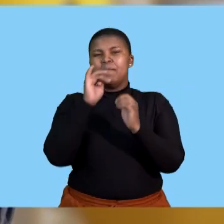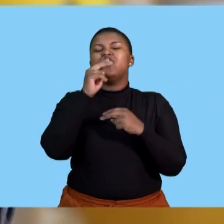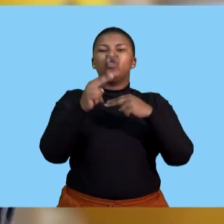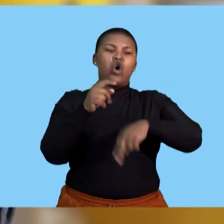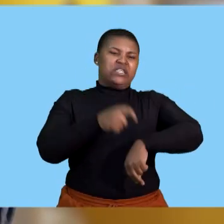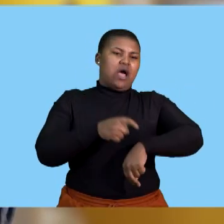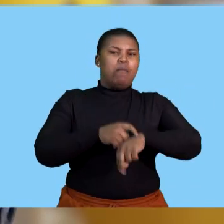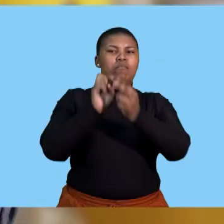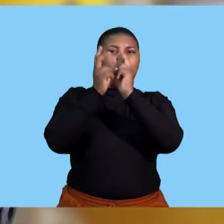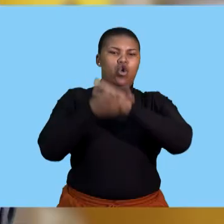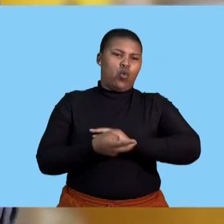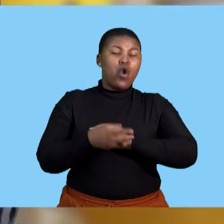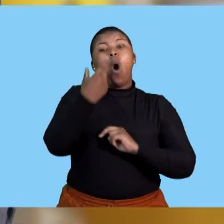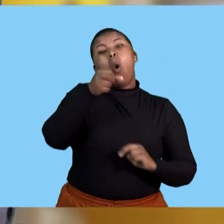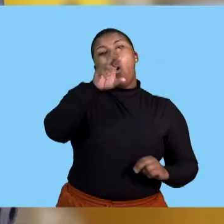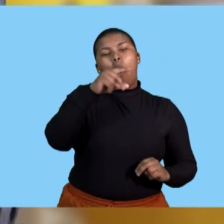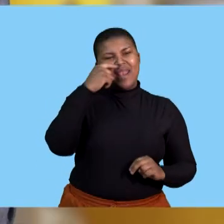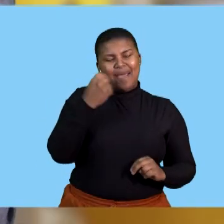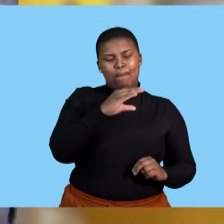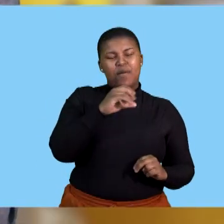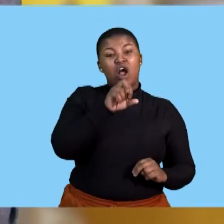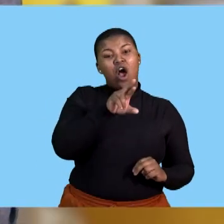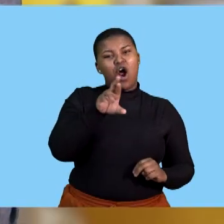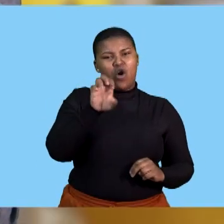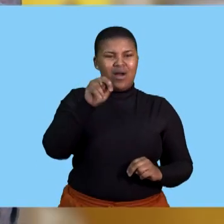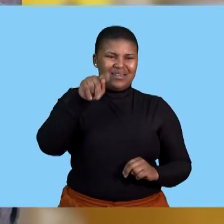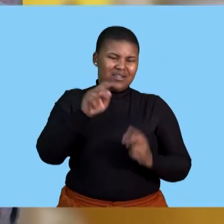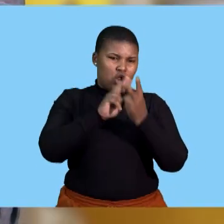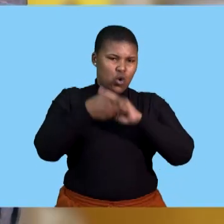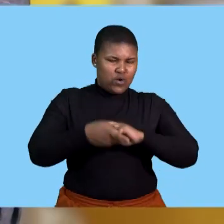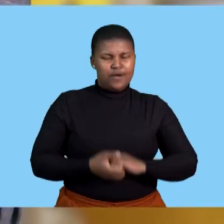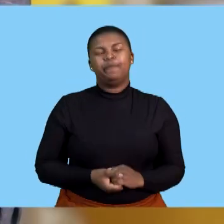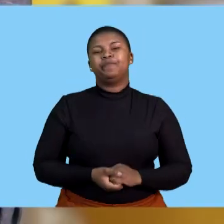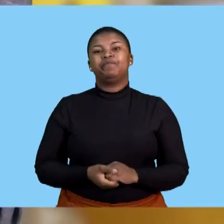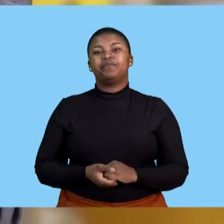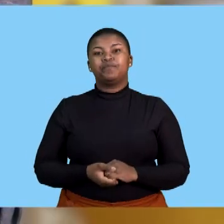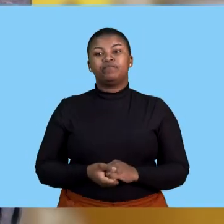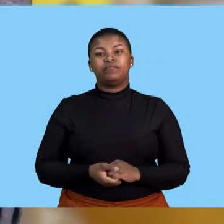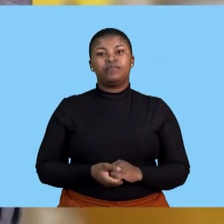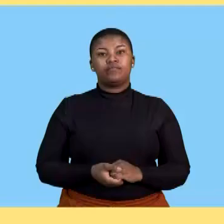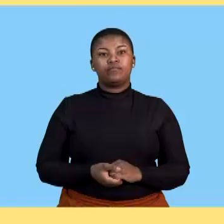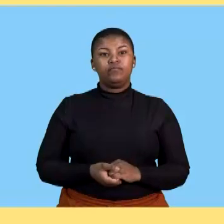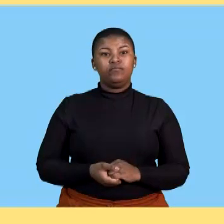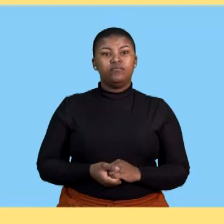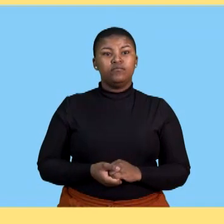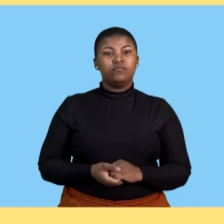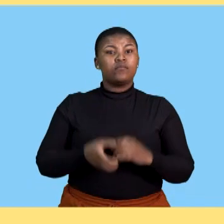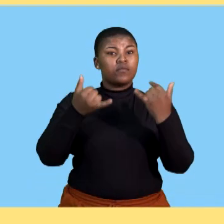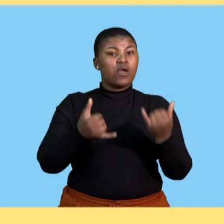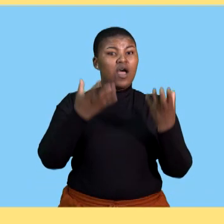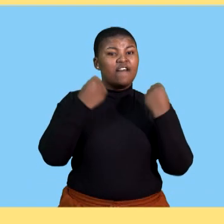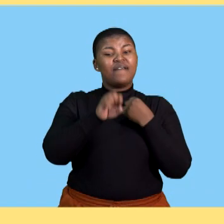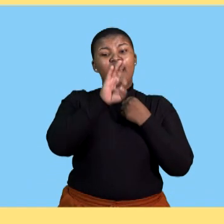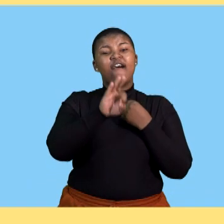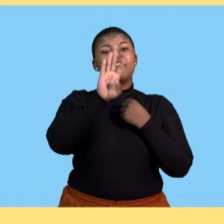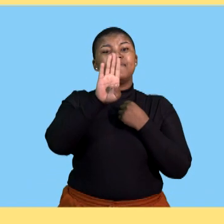short-term loan, or we call it current portion of loan. In this case, we have a loan from FBN